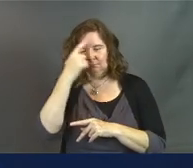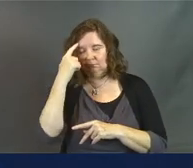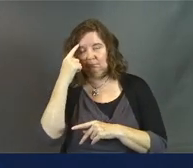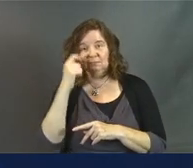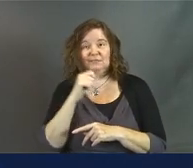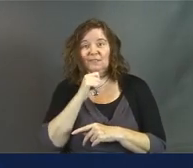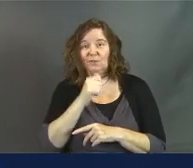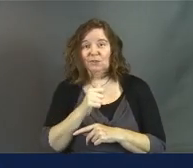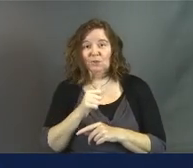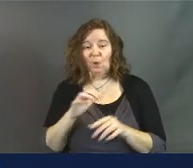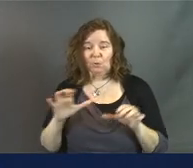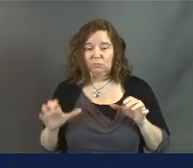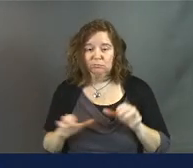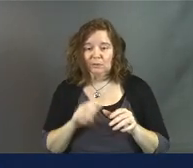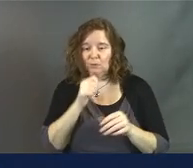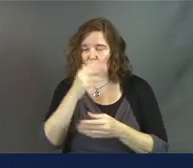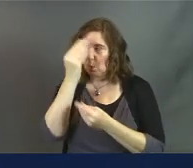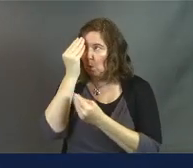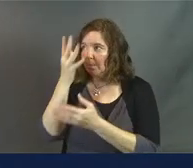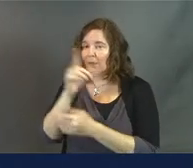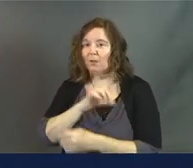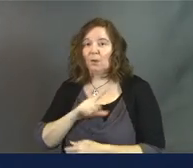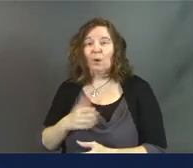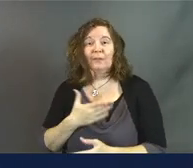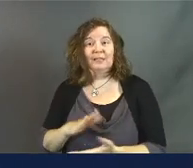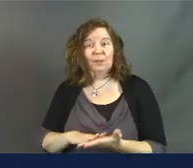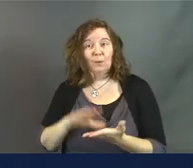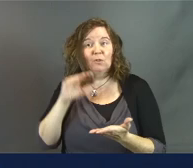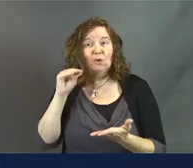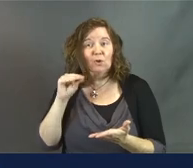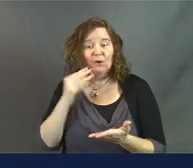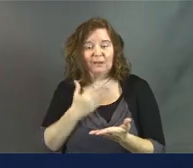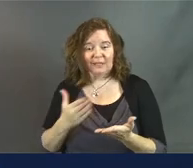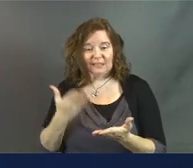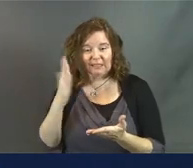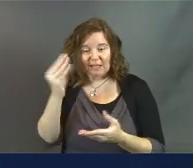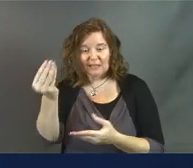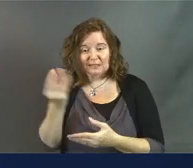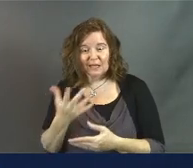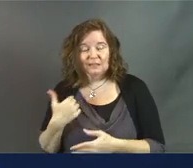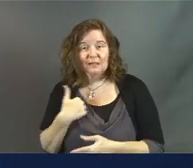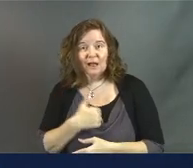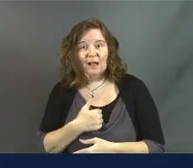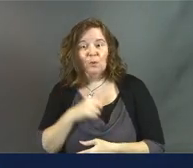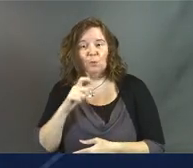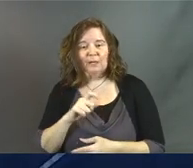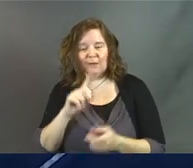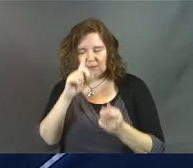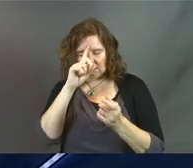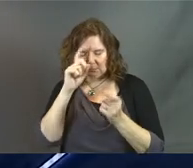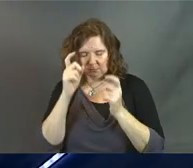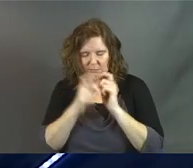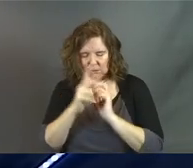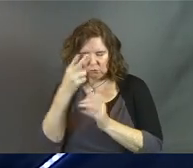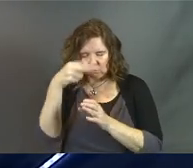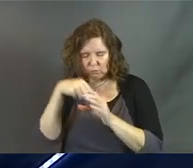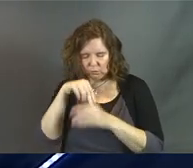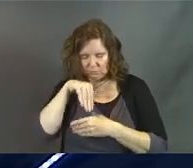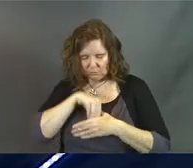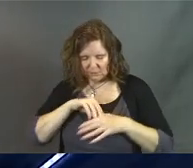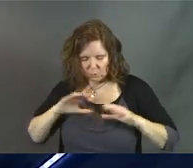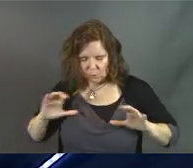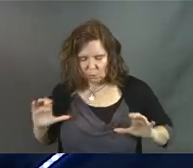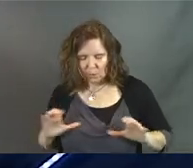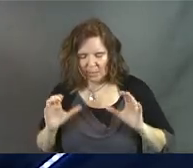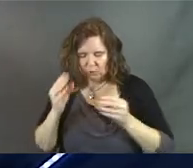and we don't obey the Lord. Things that we learn, things that God tells us, we have to convert His truth into